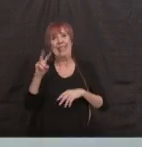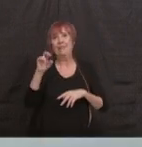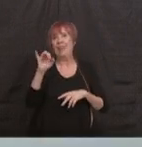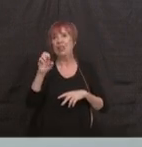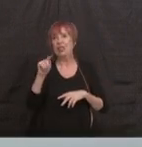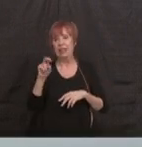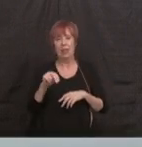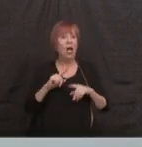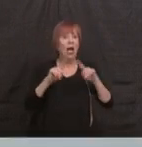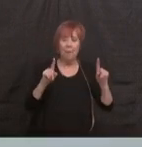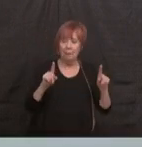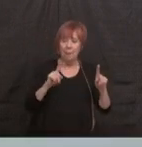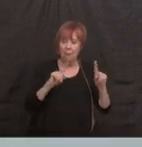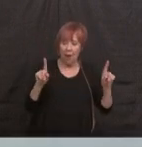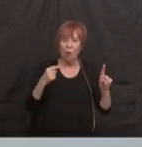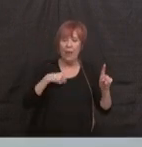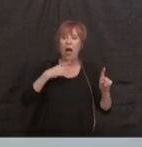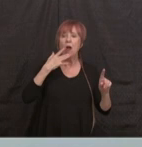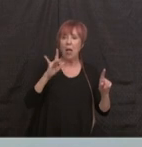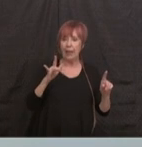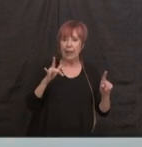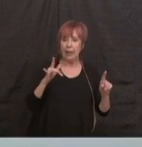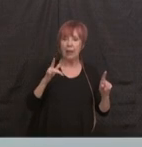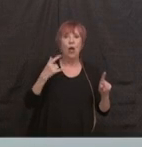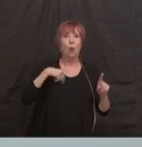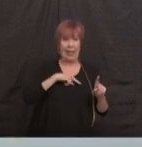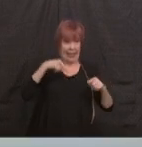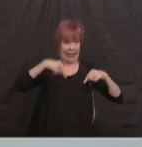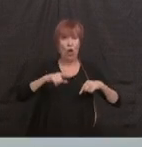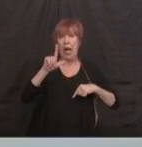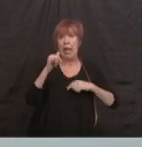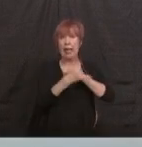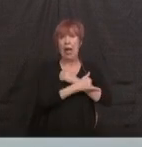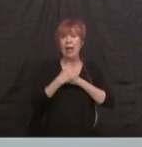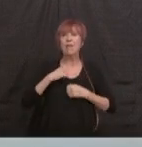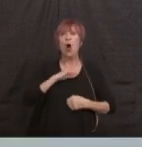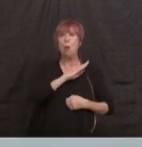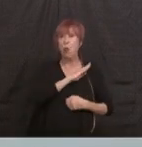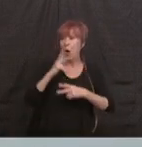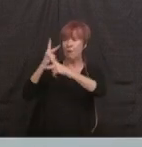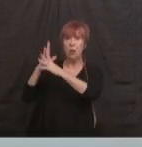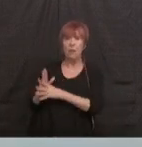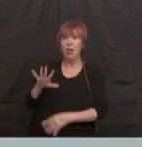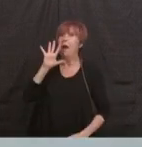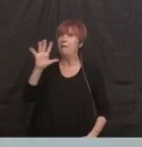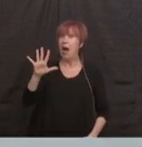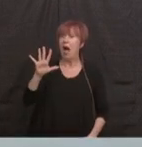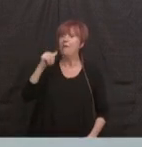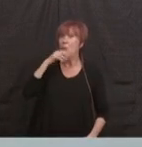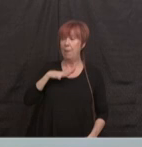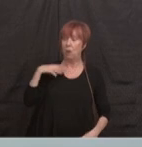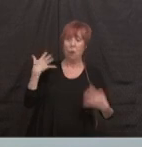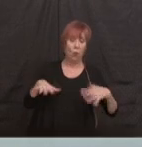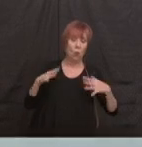are really lucky. We are in Los Angeles County. We have a board of supervisors. There are five women, five incredible women,